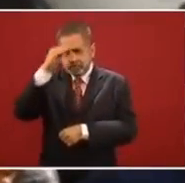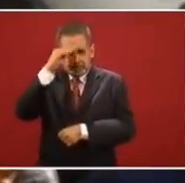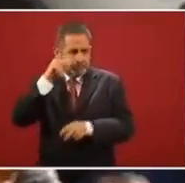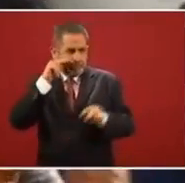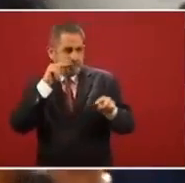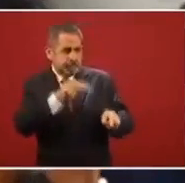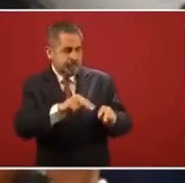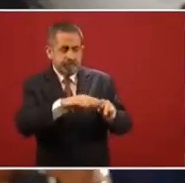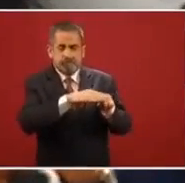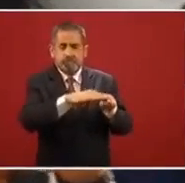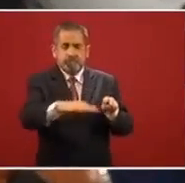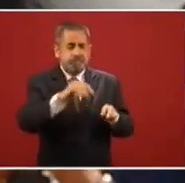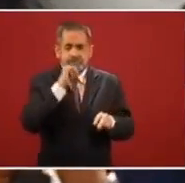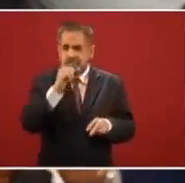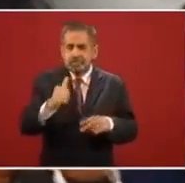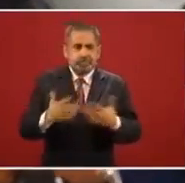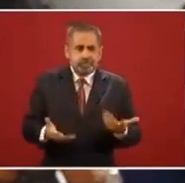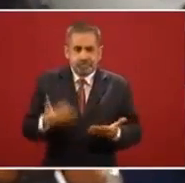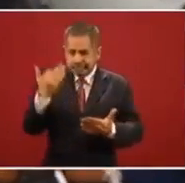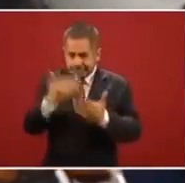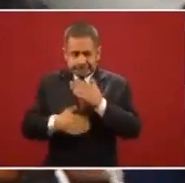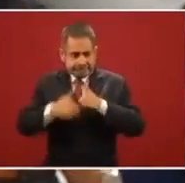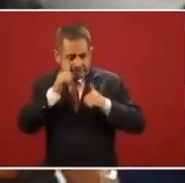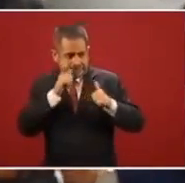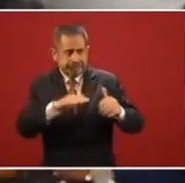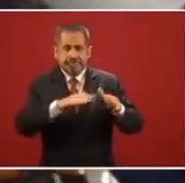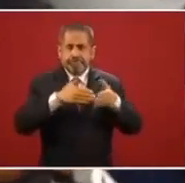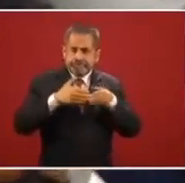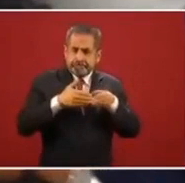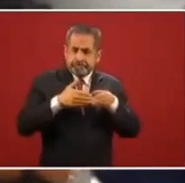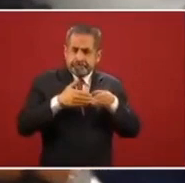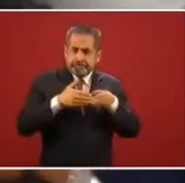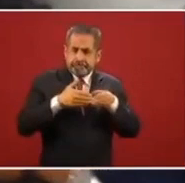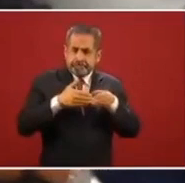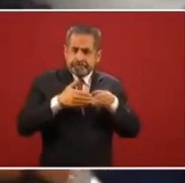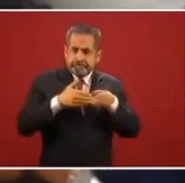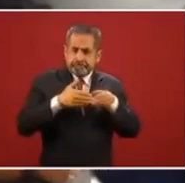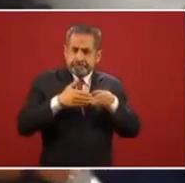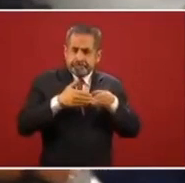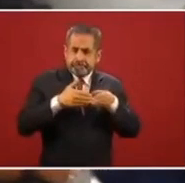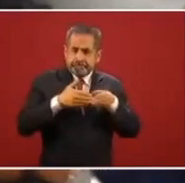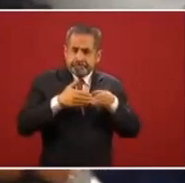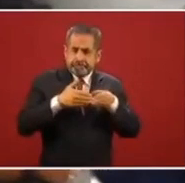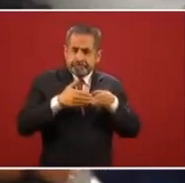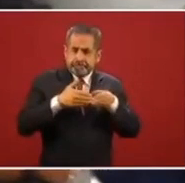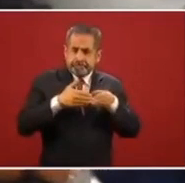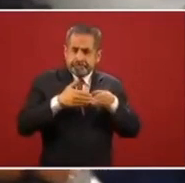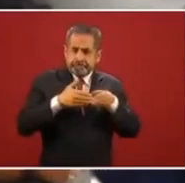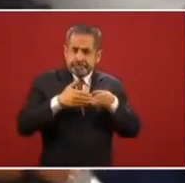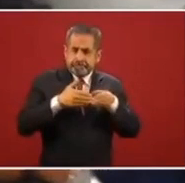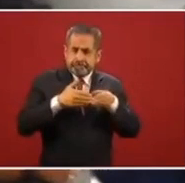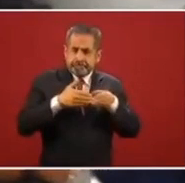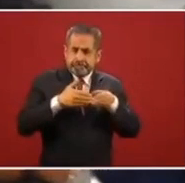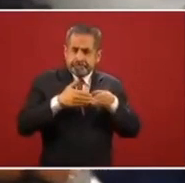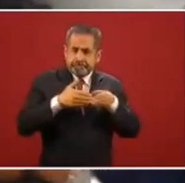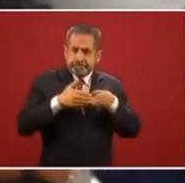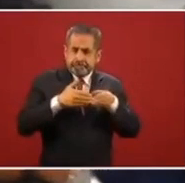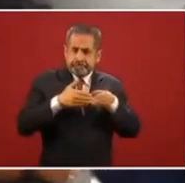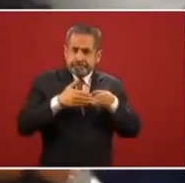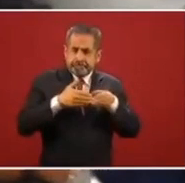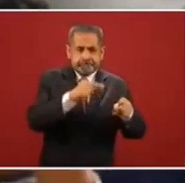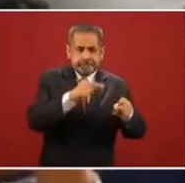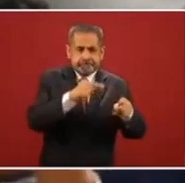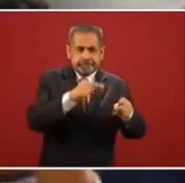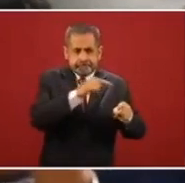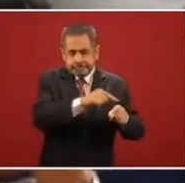observación from the que debe haber en observation los puertos that needs to respecto a be este control. done at the ports regarding